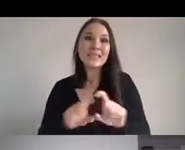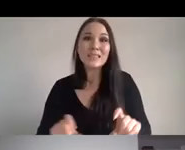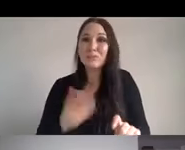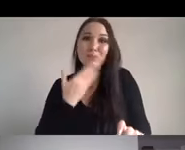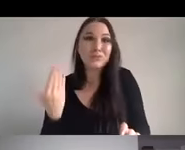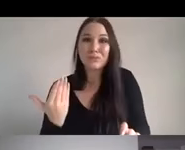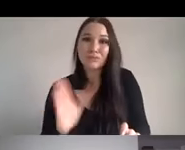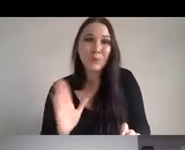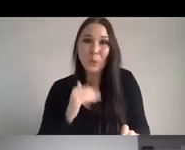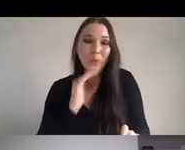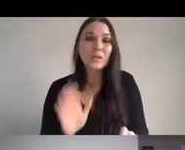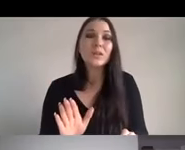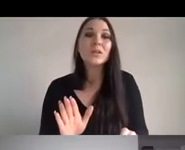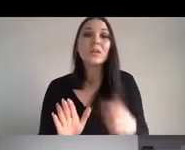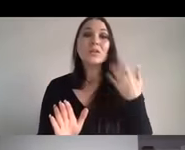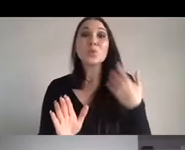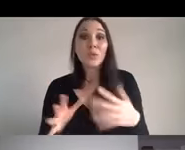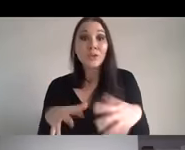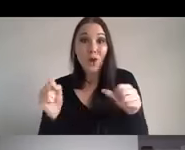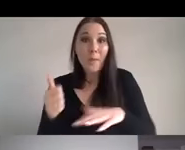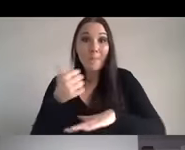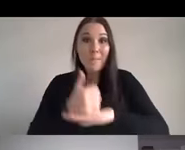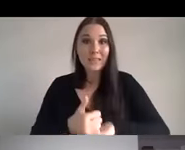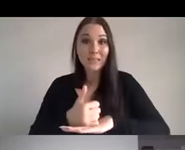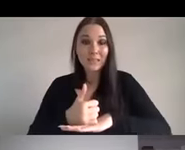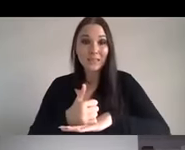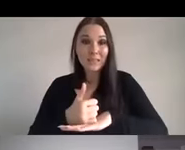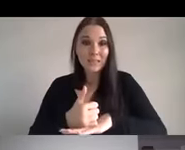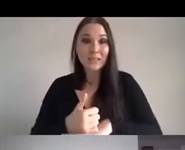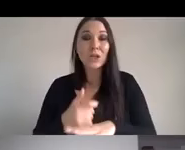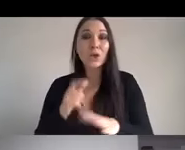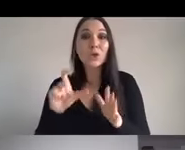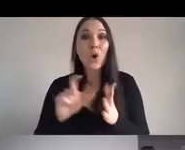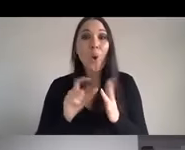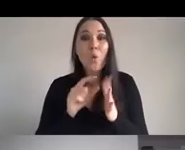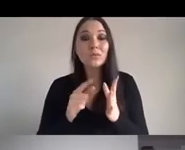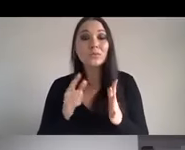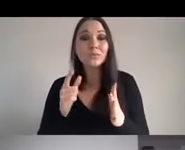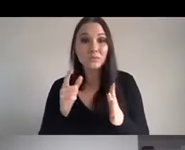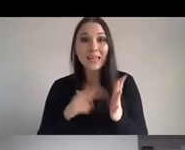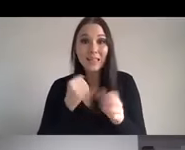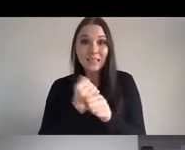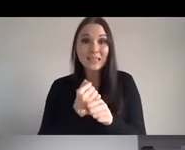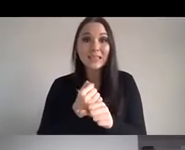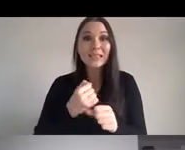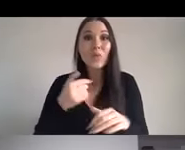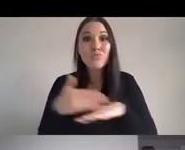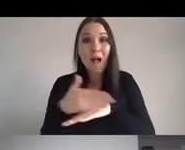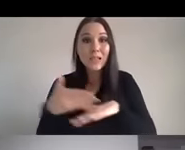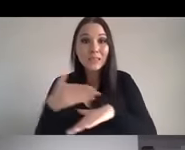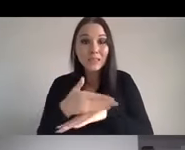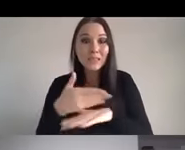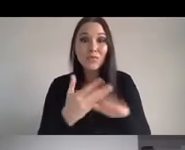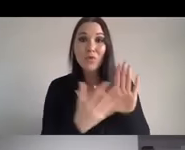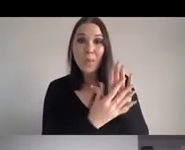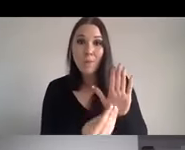bit at the basics in terms of coding practices that we adhere to even for the models. So then